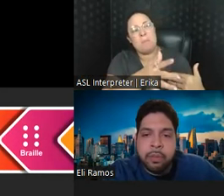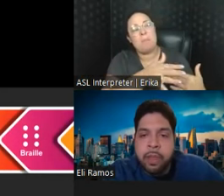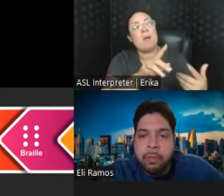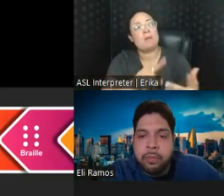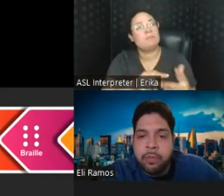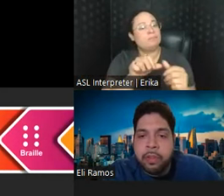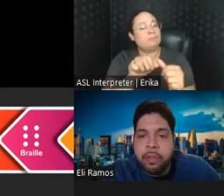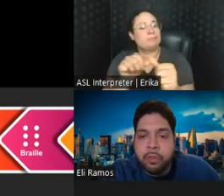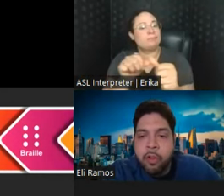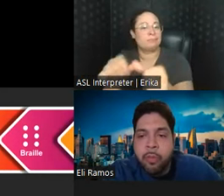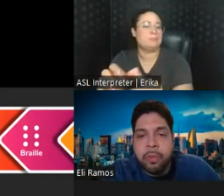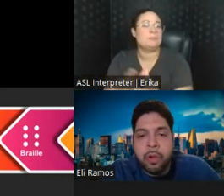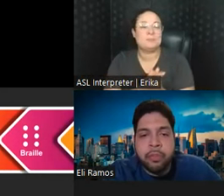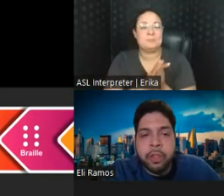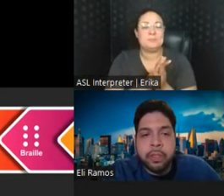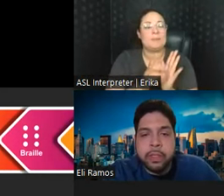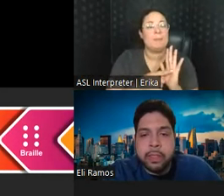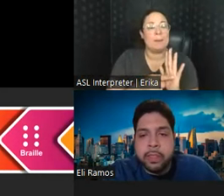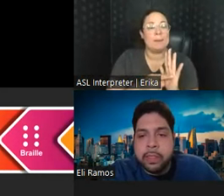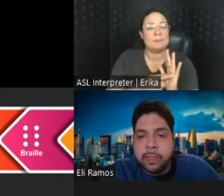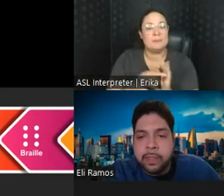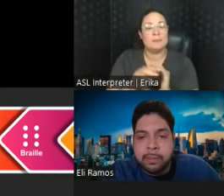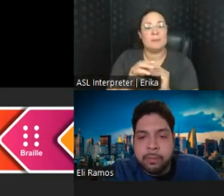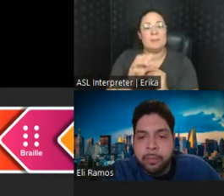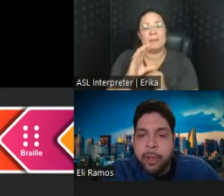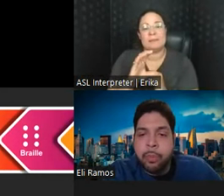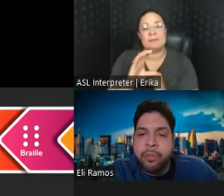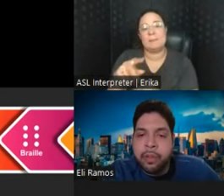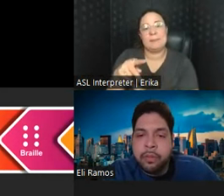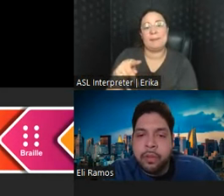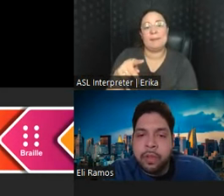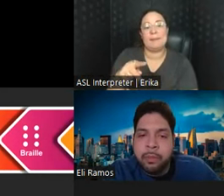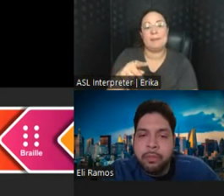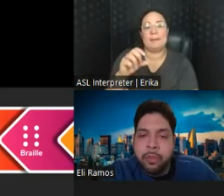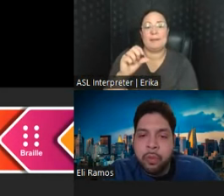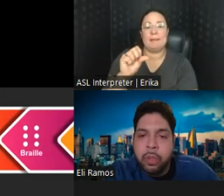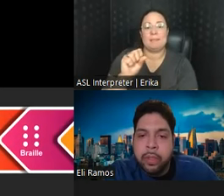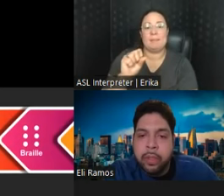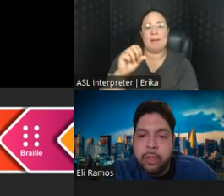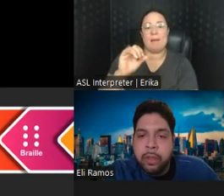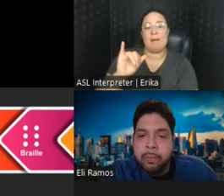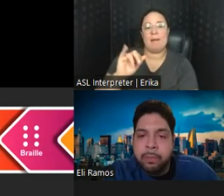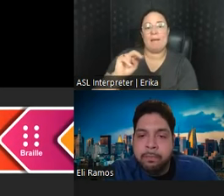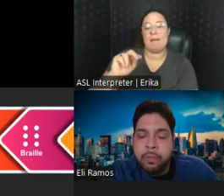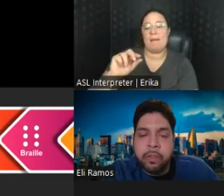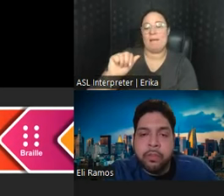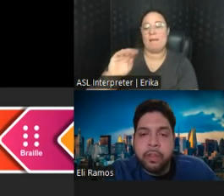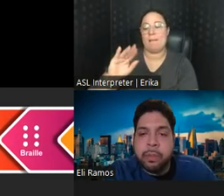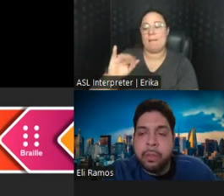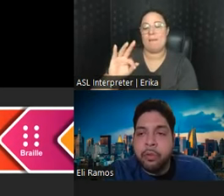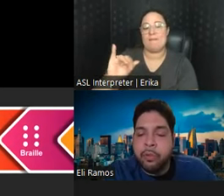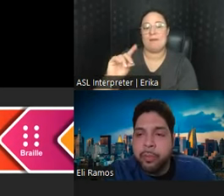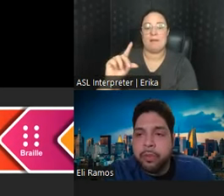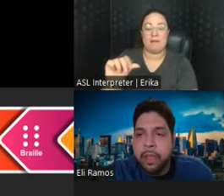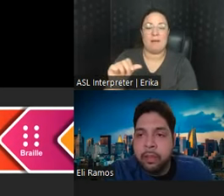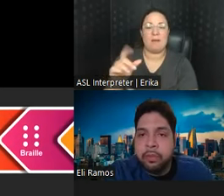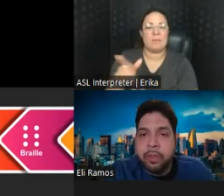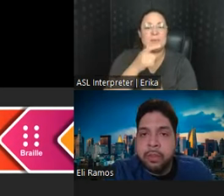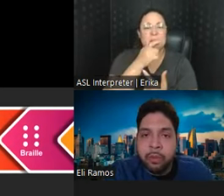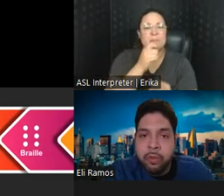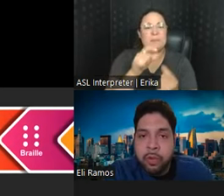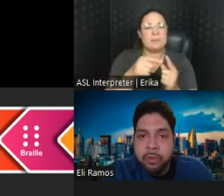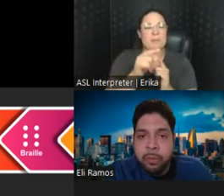And some examples of these include cerebral palsy, spinal bifida, to name a few. What's interesting about those two in